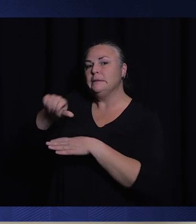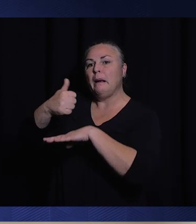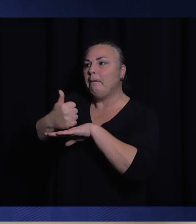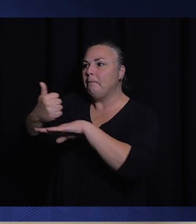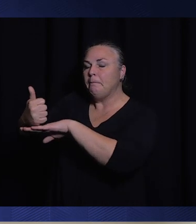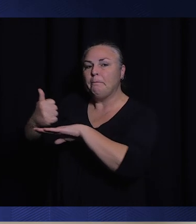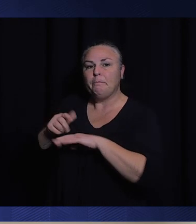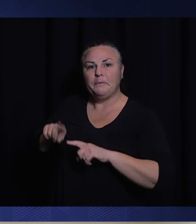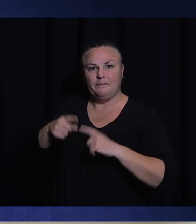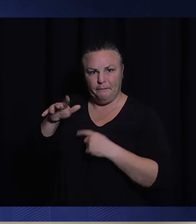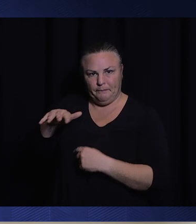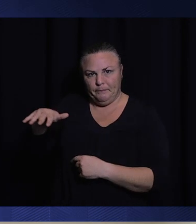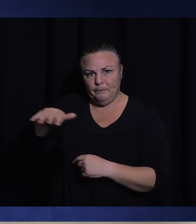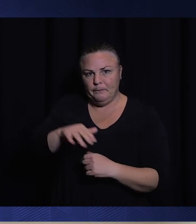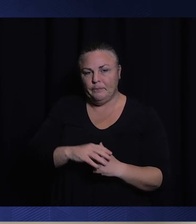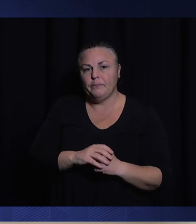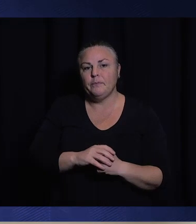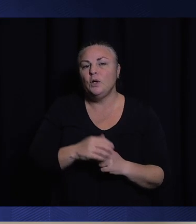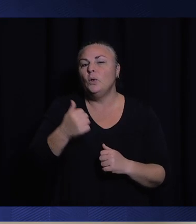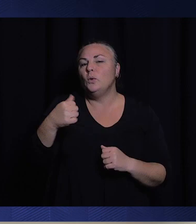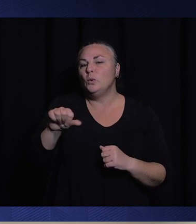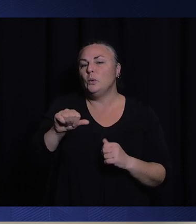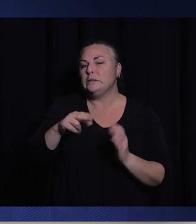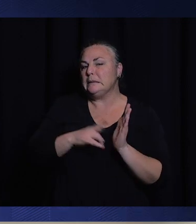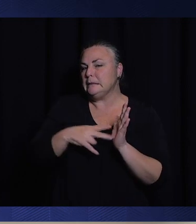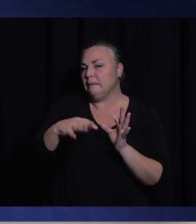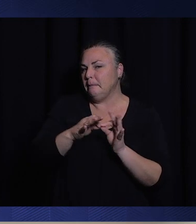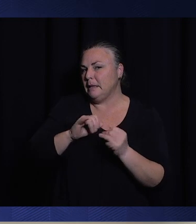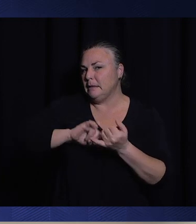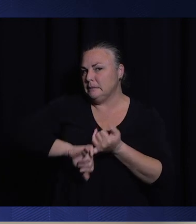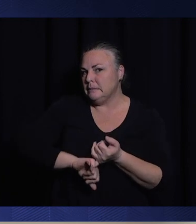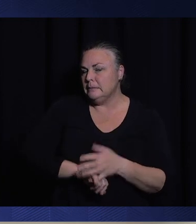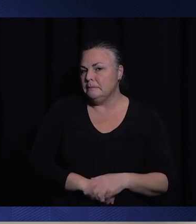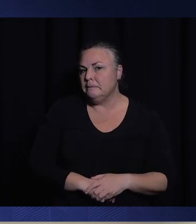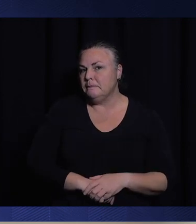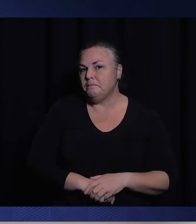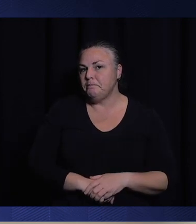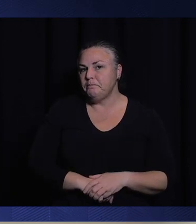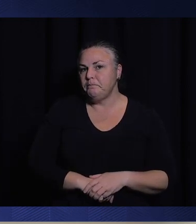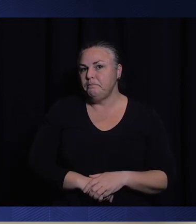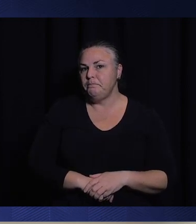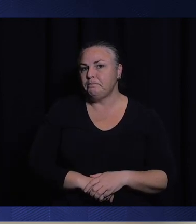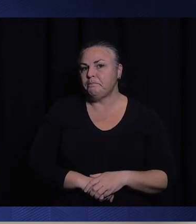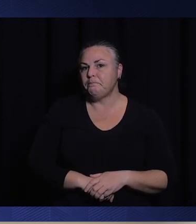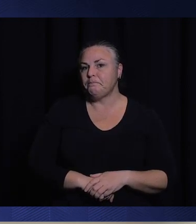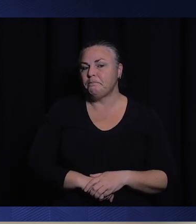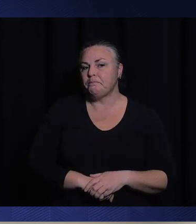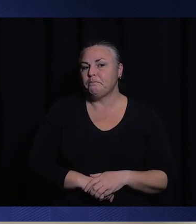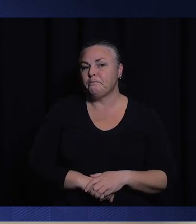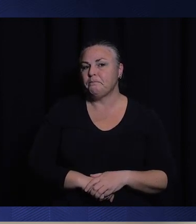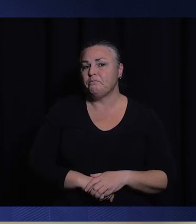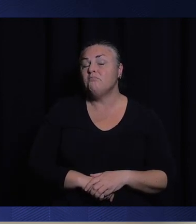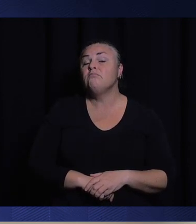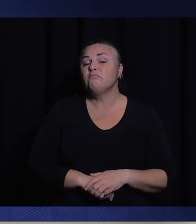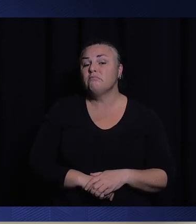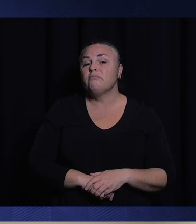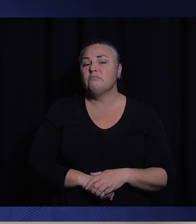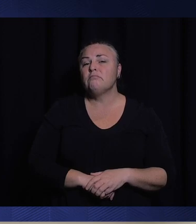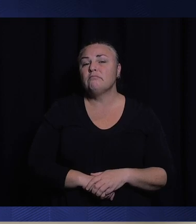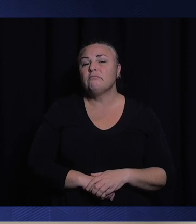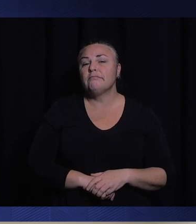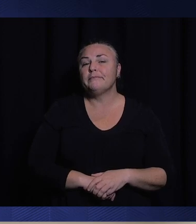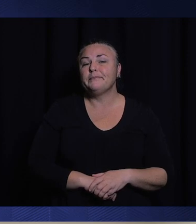of practices that we need to adopt in harnessing these ecosystem services. As Mr.